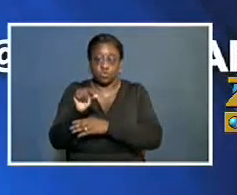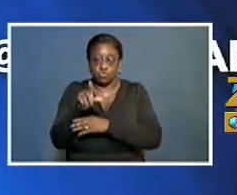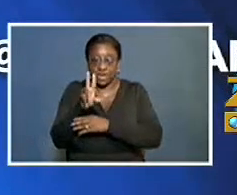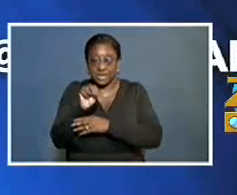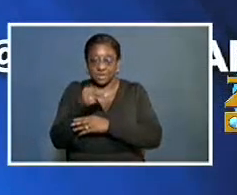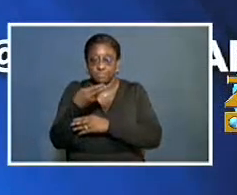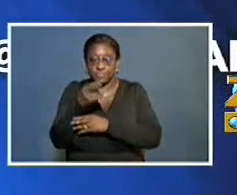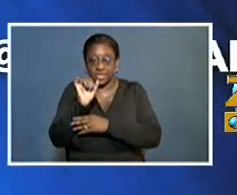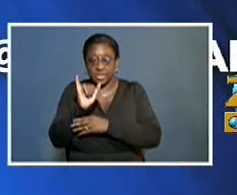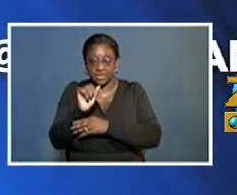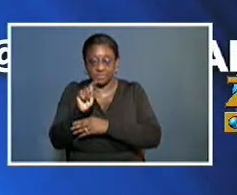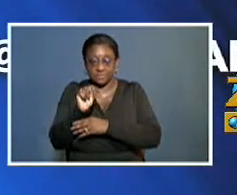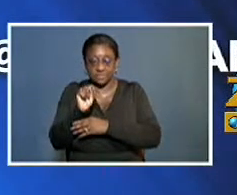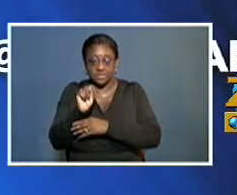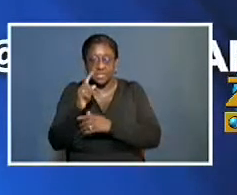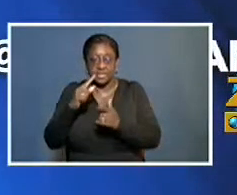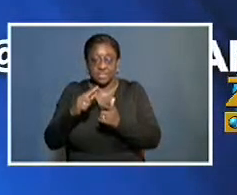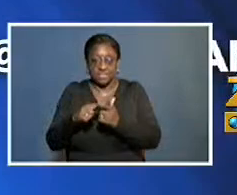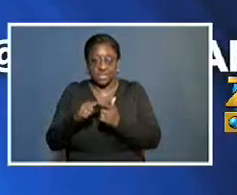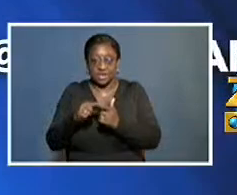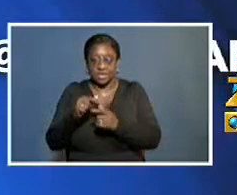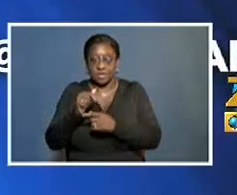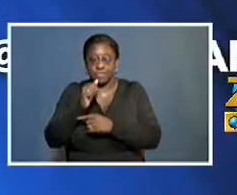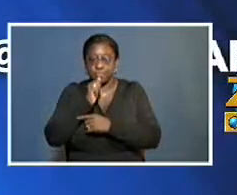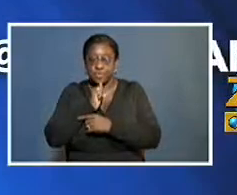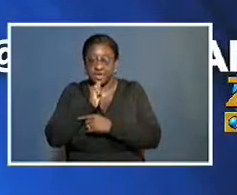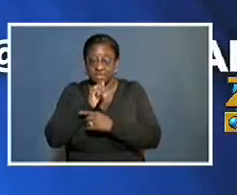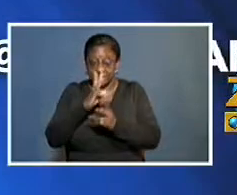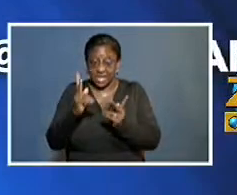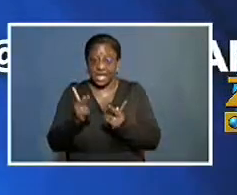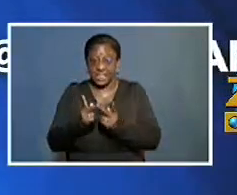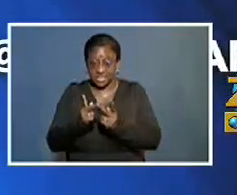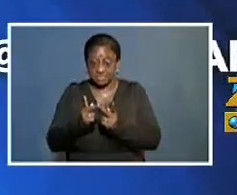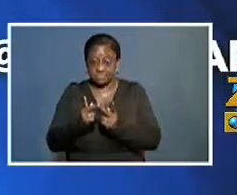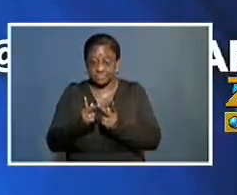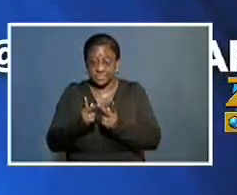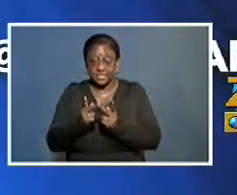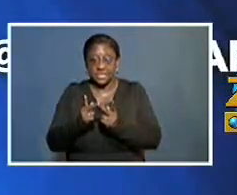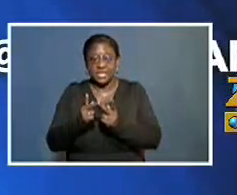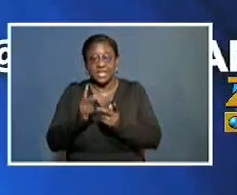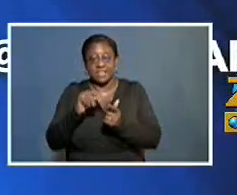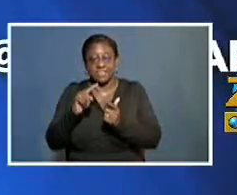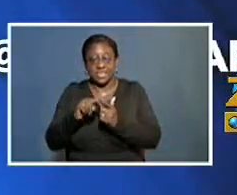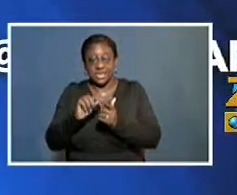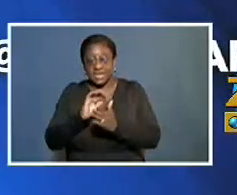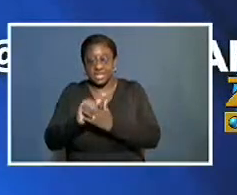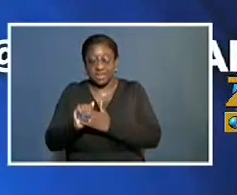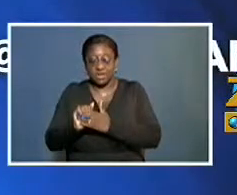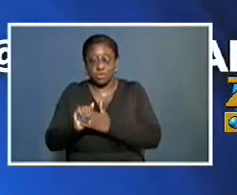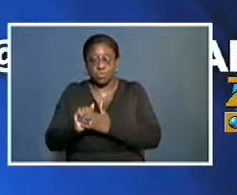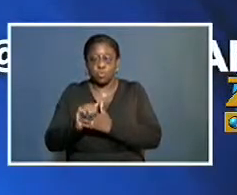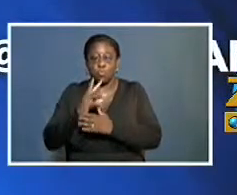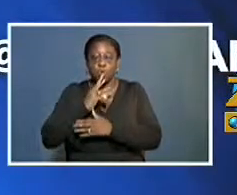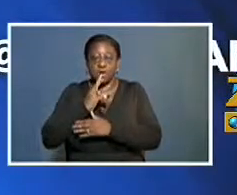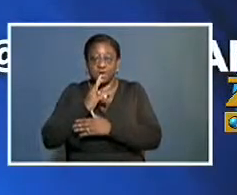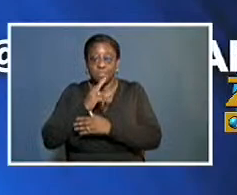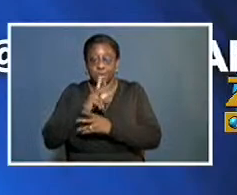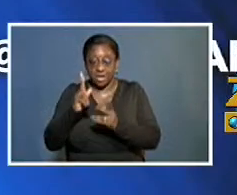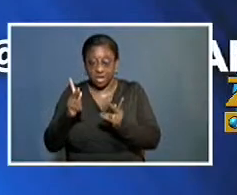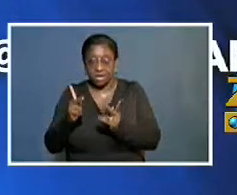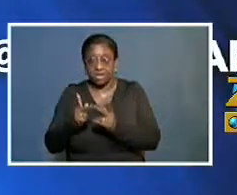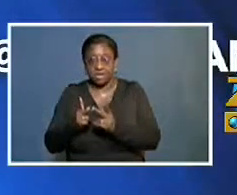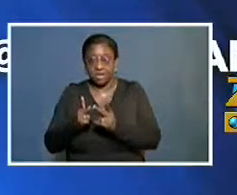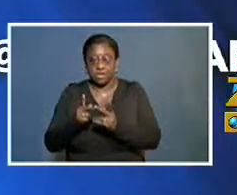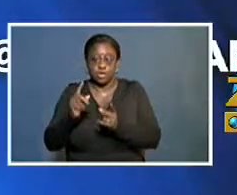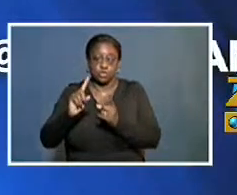by Baha-Mar. Bahama Bay is the Caribbean's leading water park, and the Caribbean's leading private island resort goes to